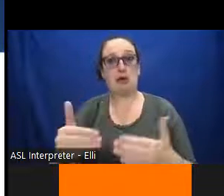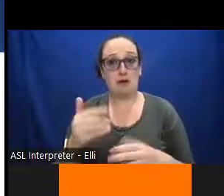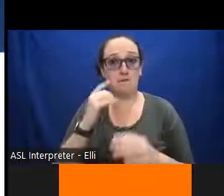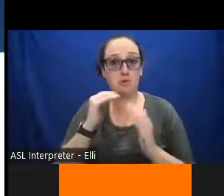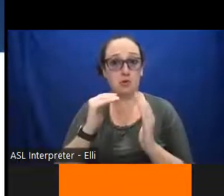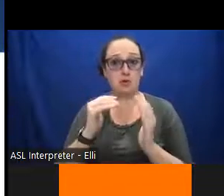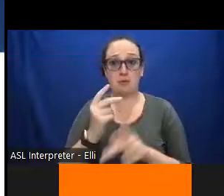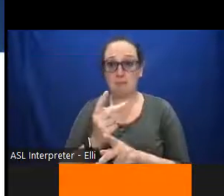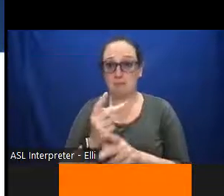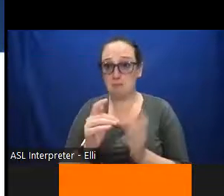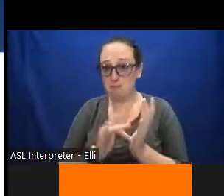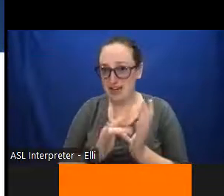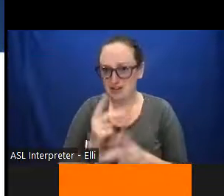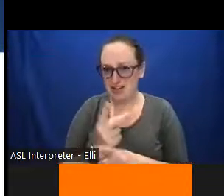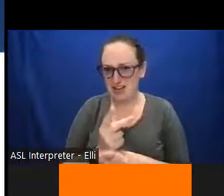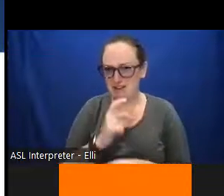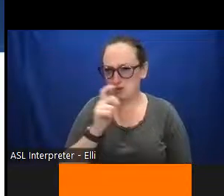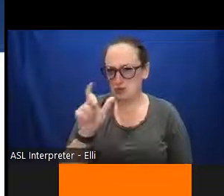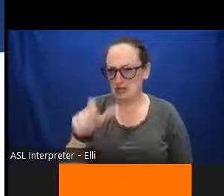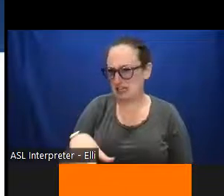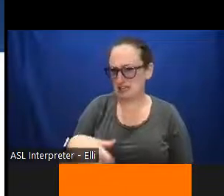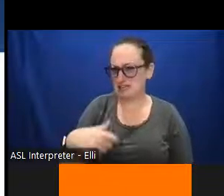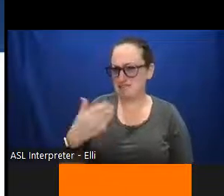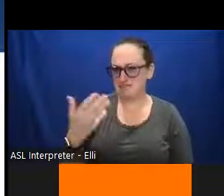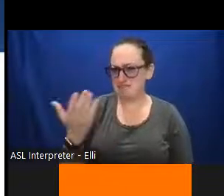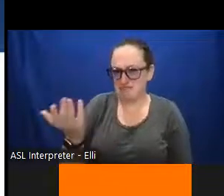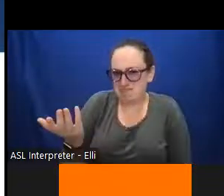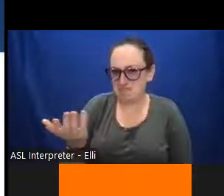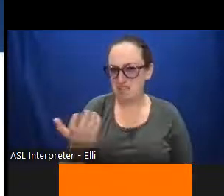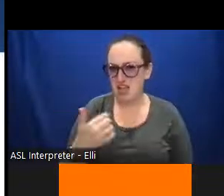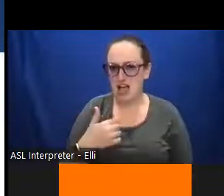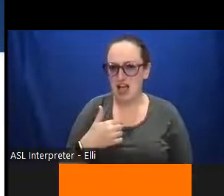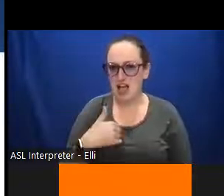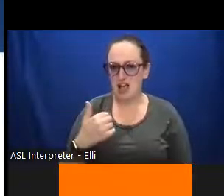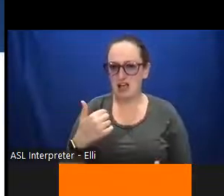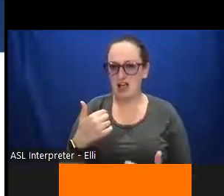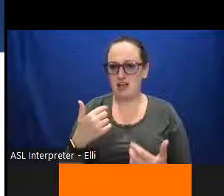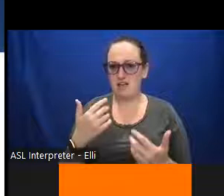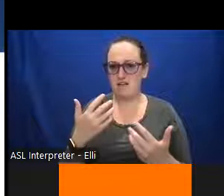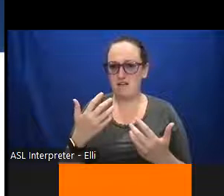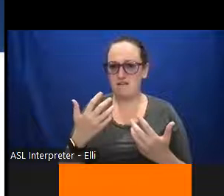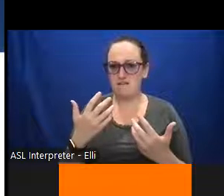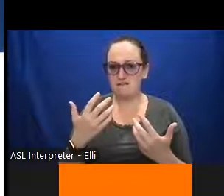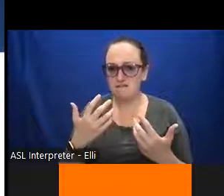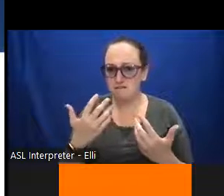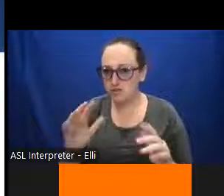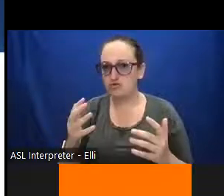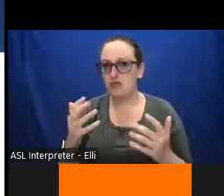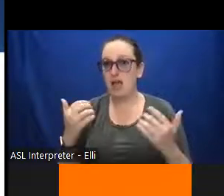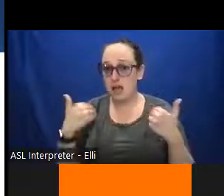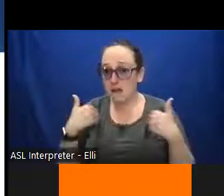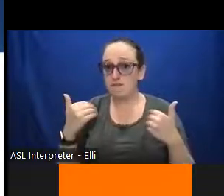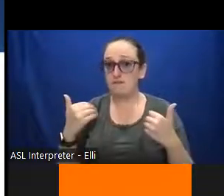care. I don't think that I need medical care because, you know, I have had previous sexual relations with